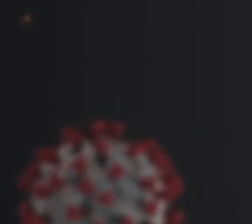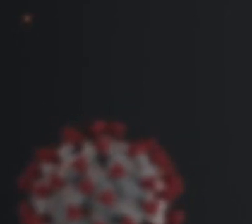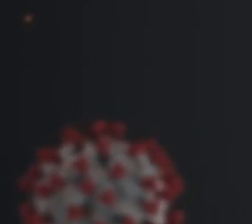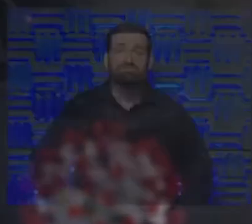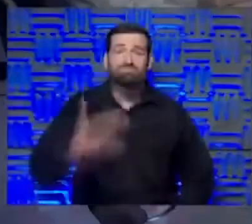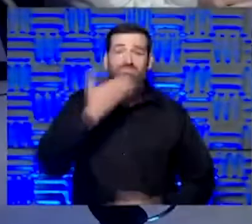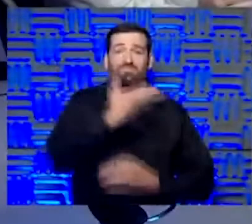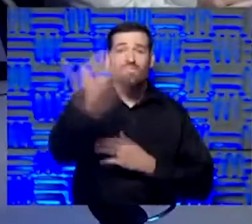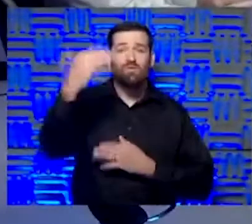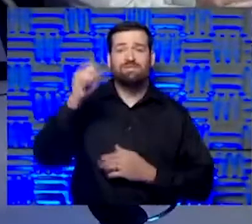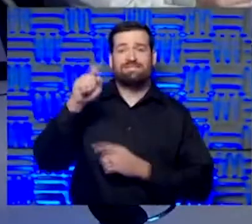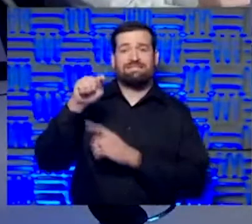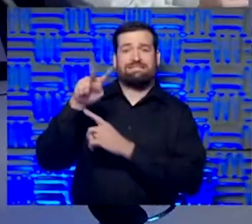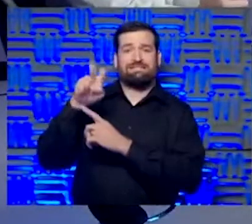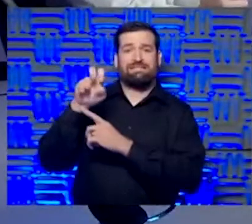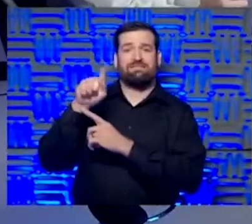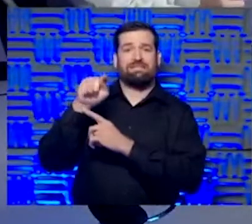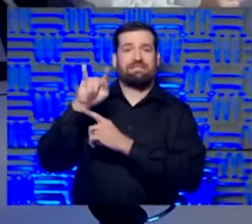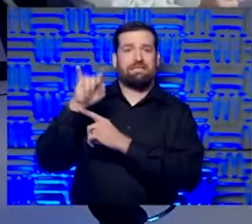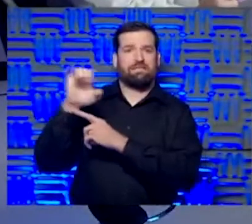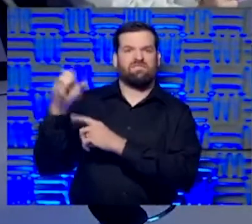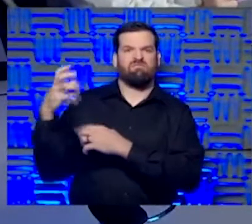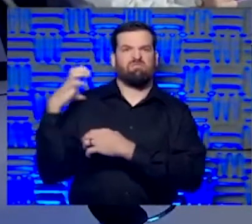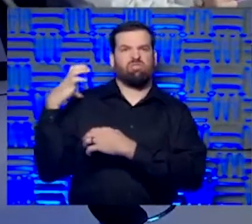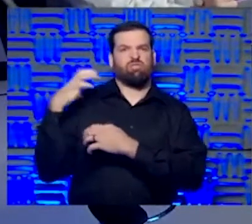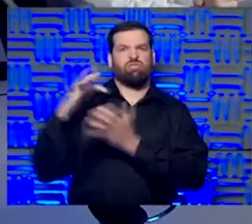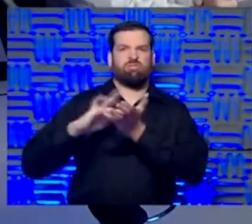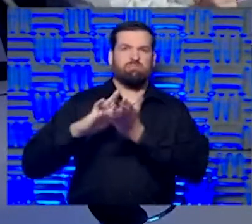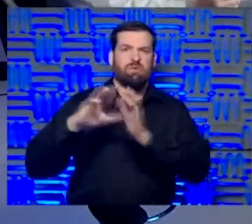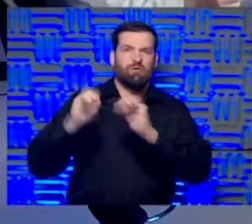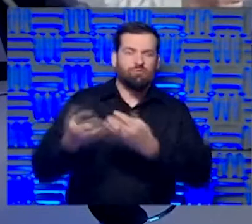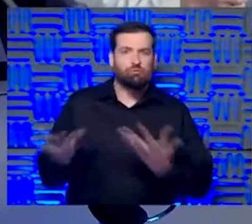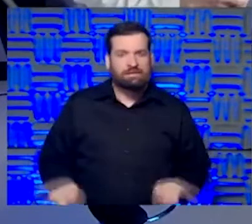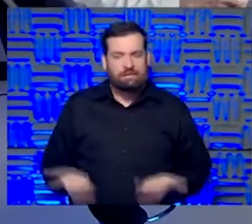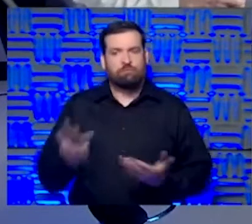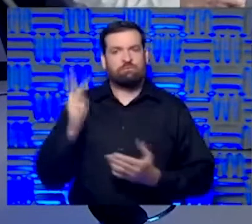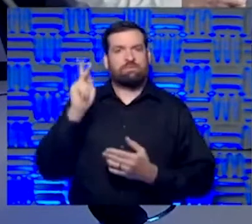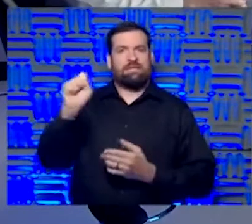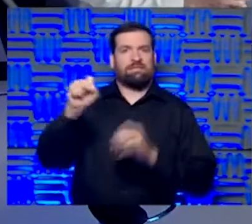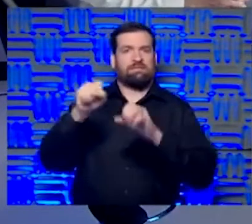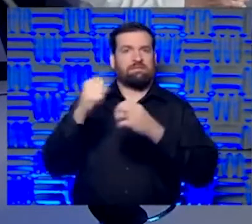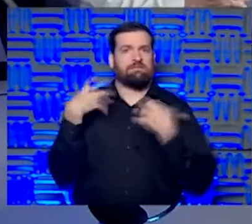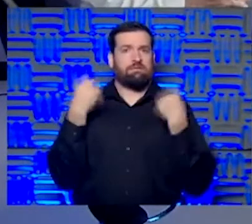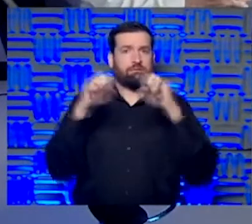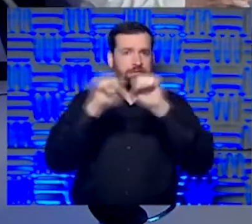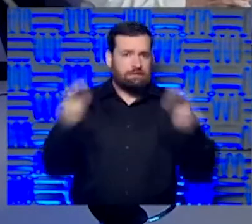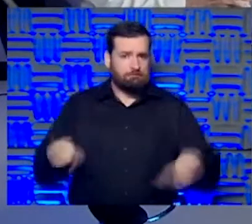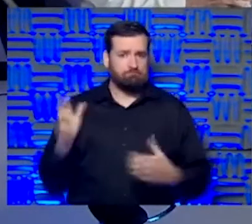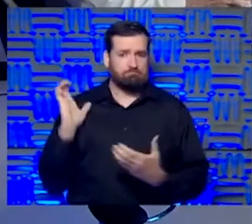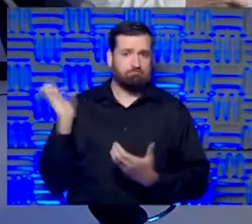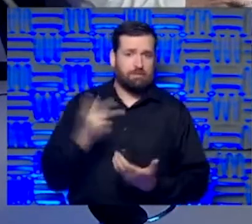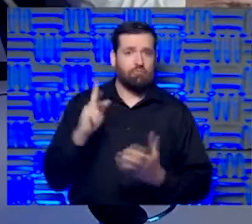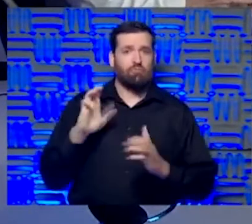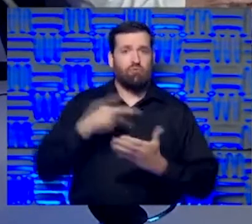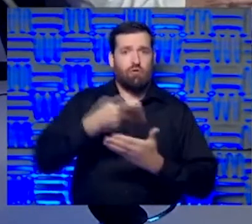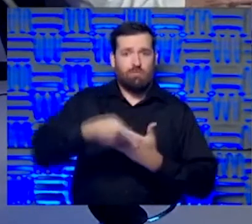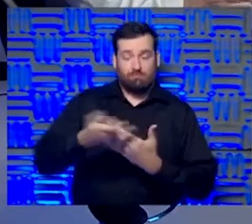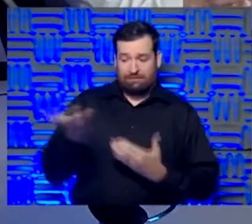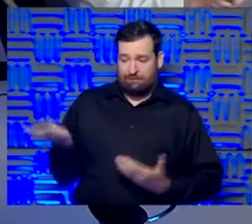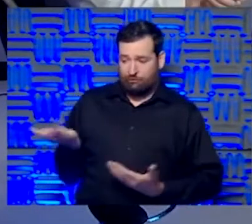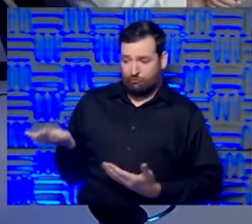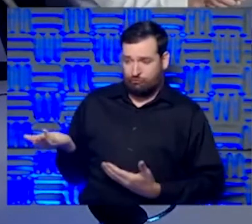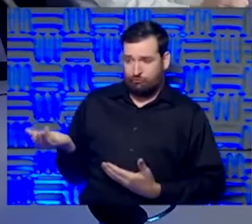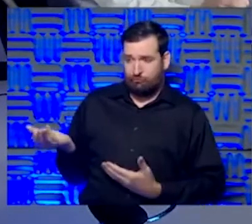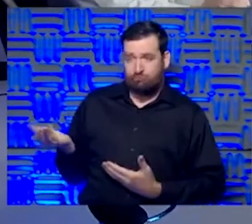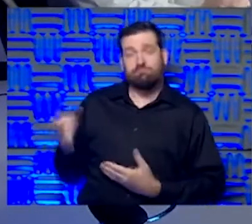Good morning. This is Steve Stites, Chief Medical Officer here at the University of Kansas Health System. Welcome back to our program this morning. I'm joined on my